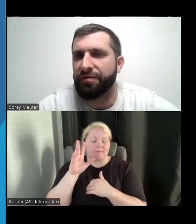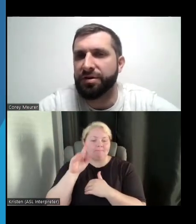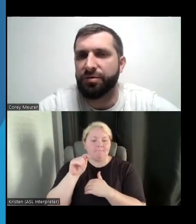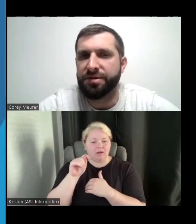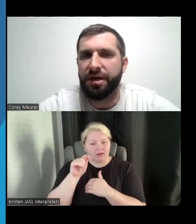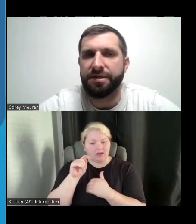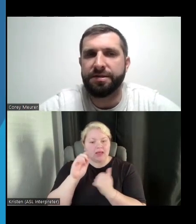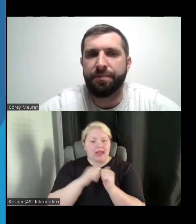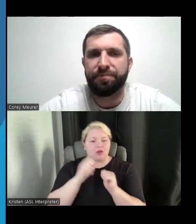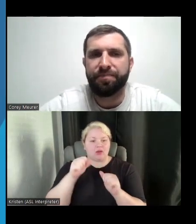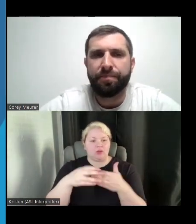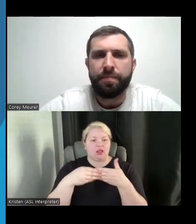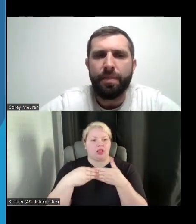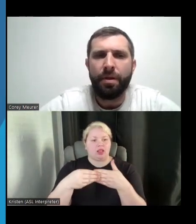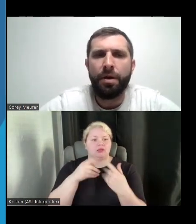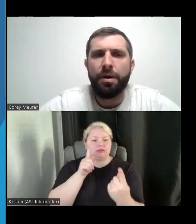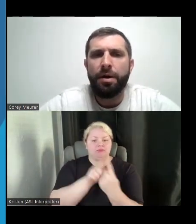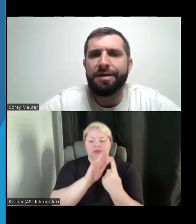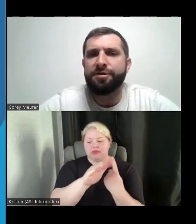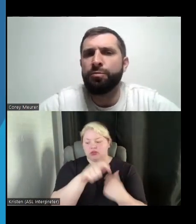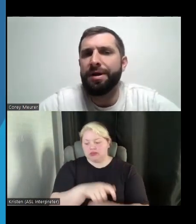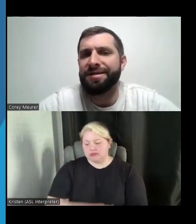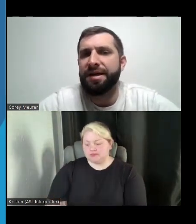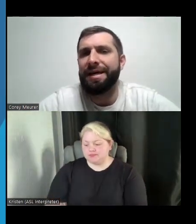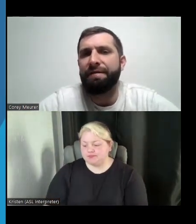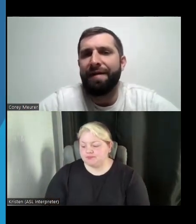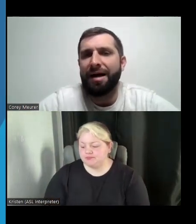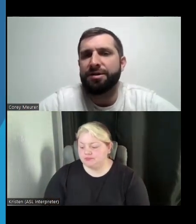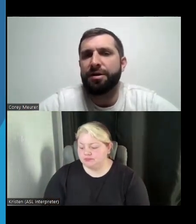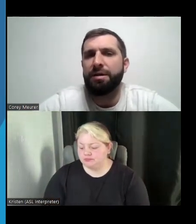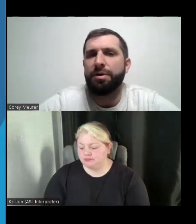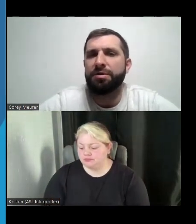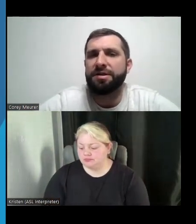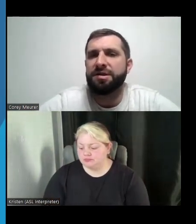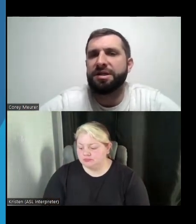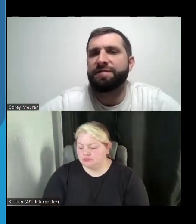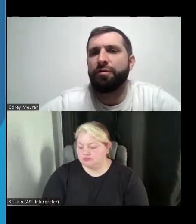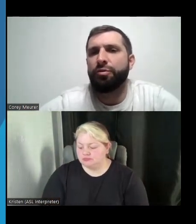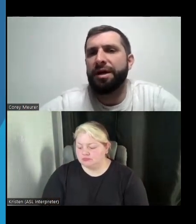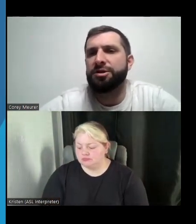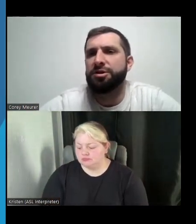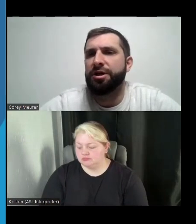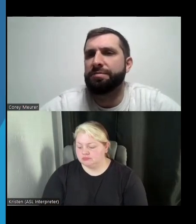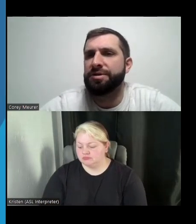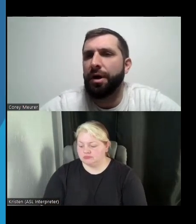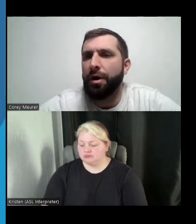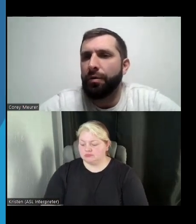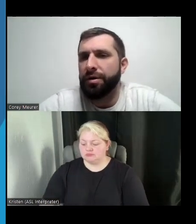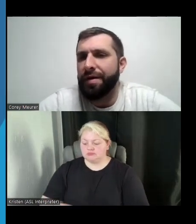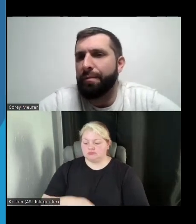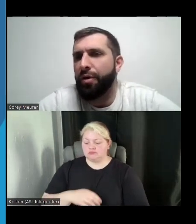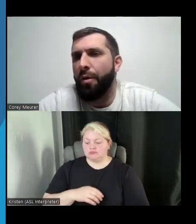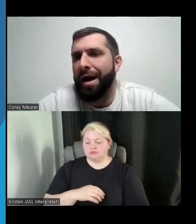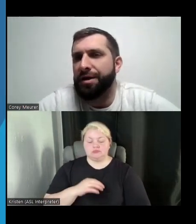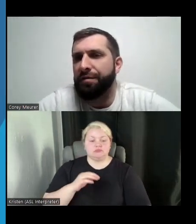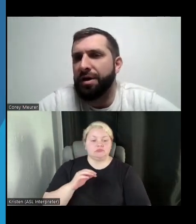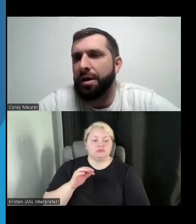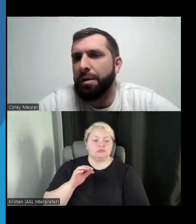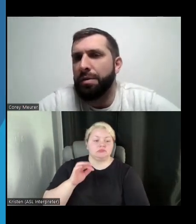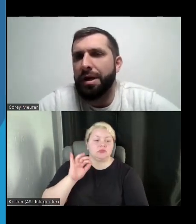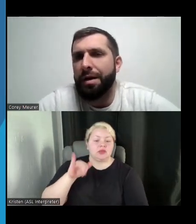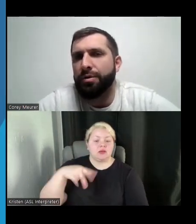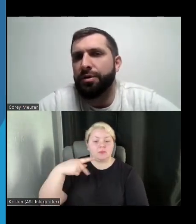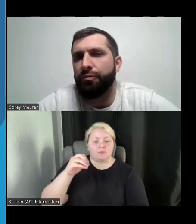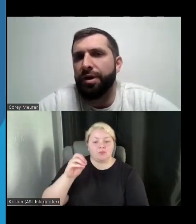specific individual's needs? Attunement is a key factor in building successful relationships. Really that